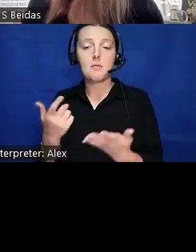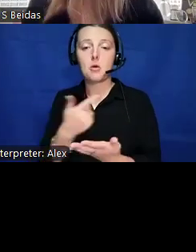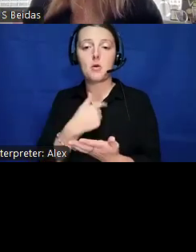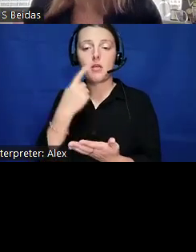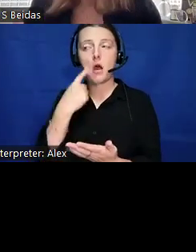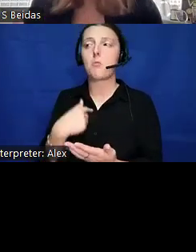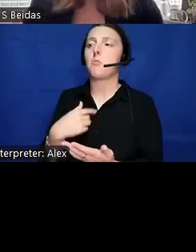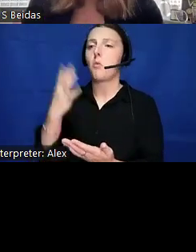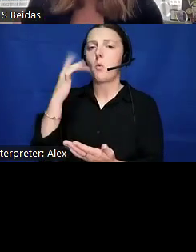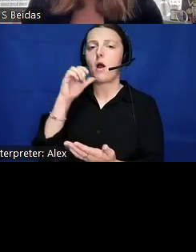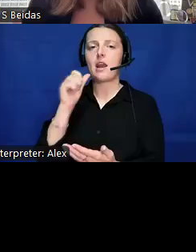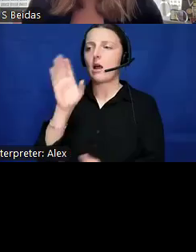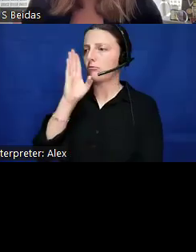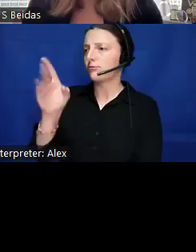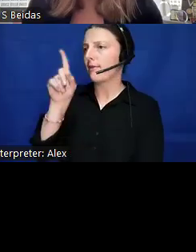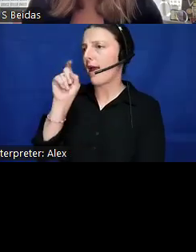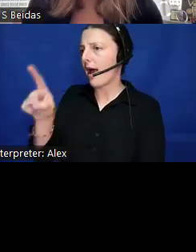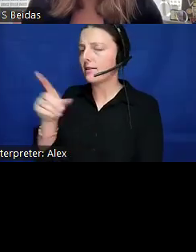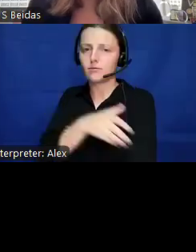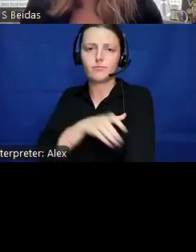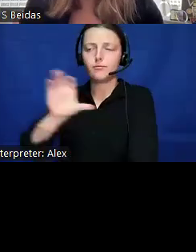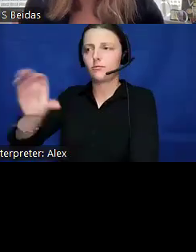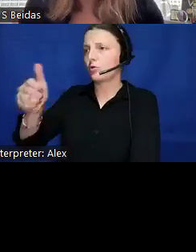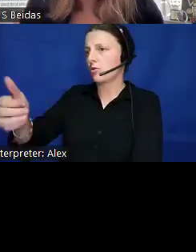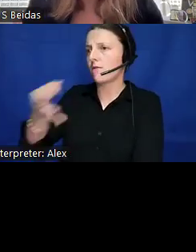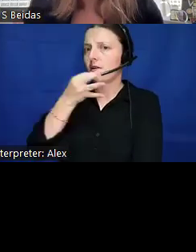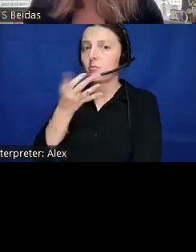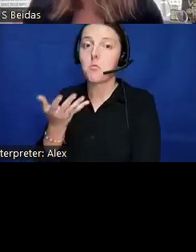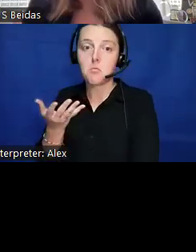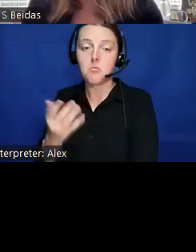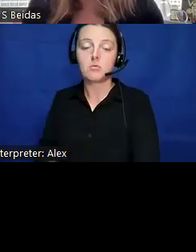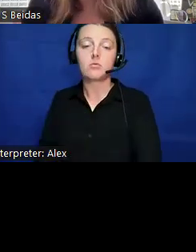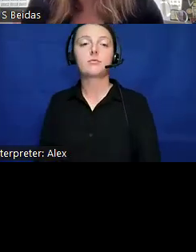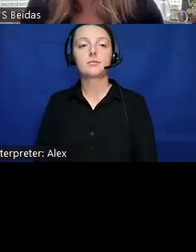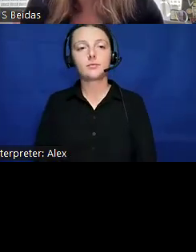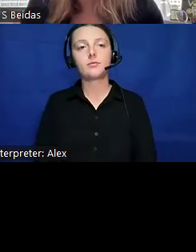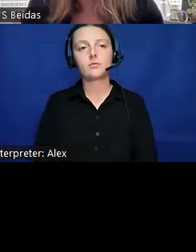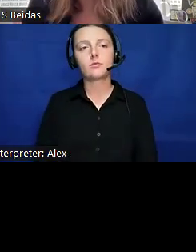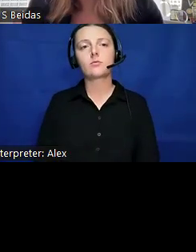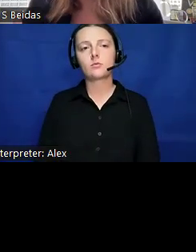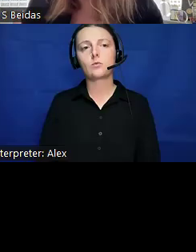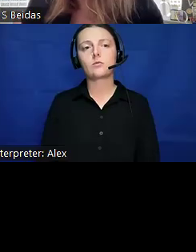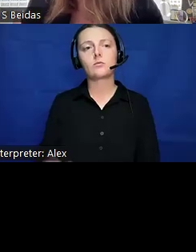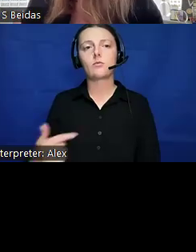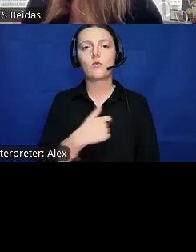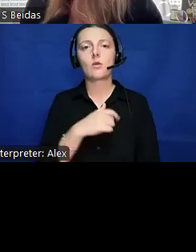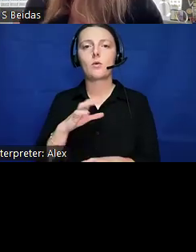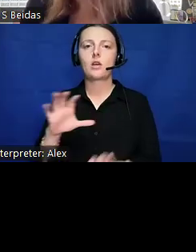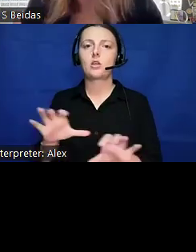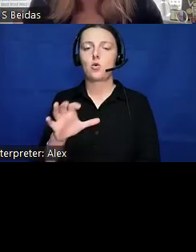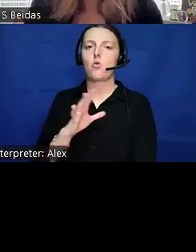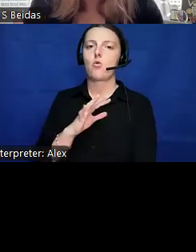as the experts? And so we did this really cool thing, an innovation tournament where